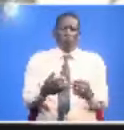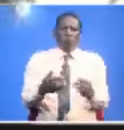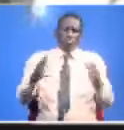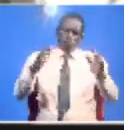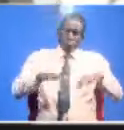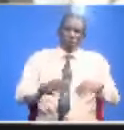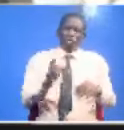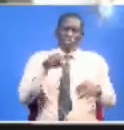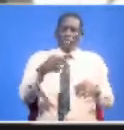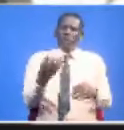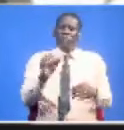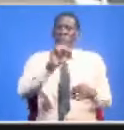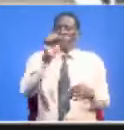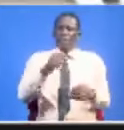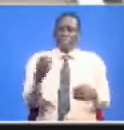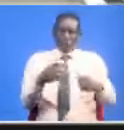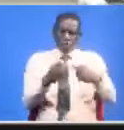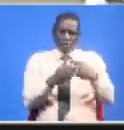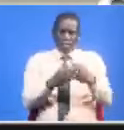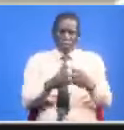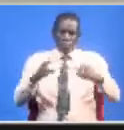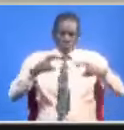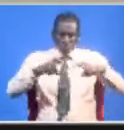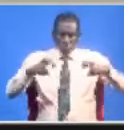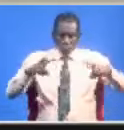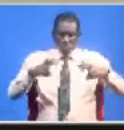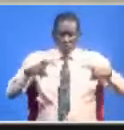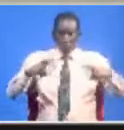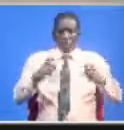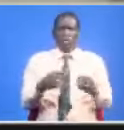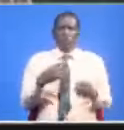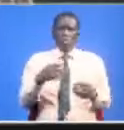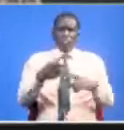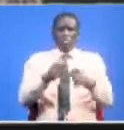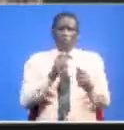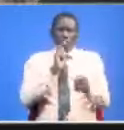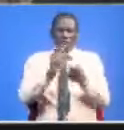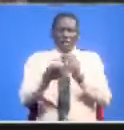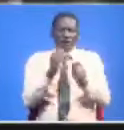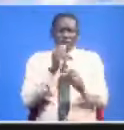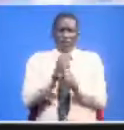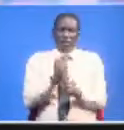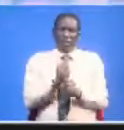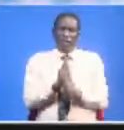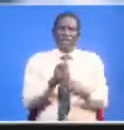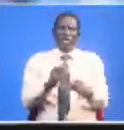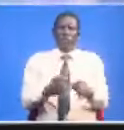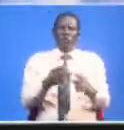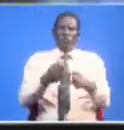1.3% in August. Findings from the survey were sourced from interviews conducted on